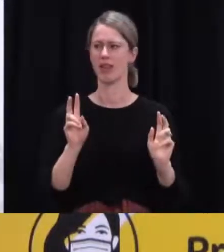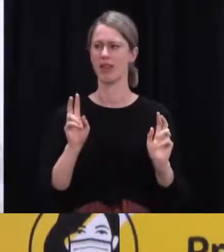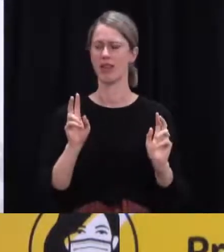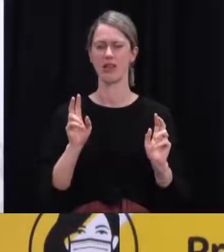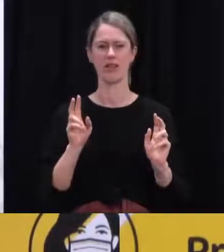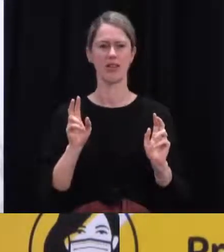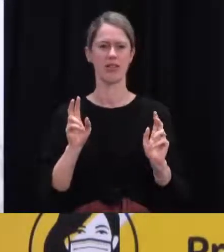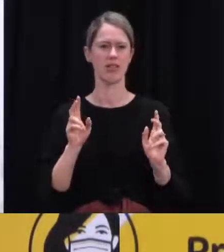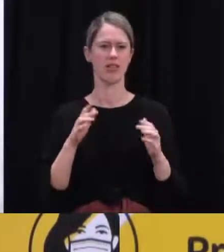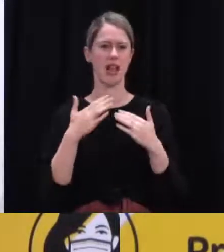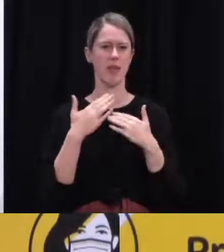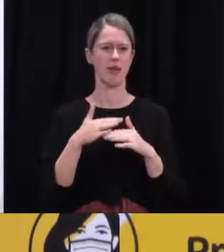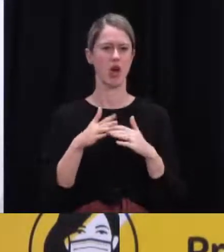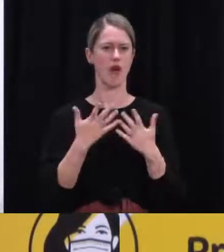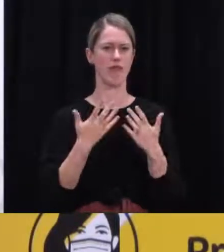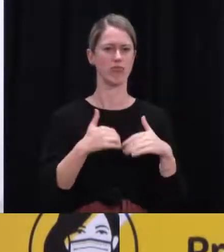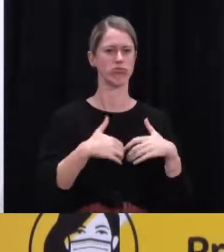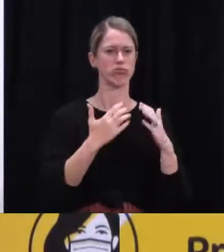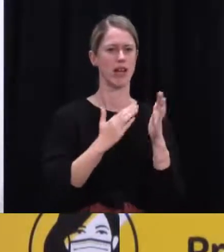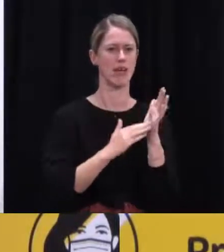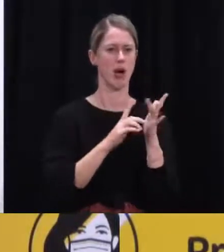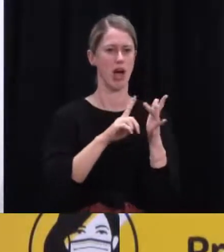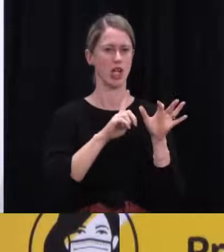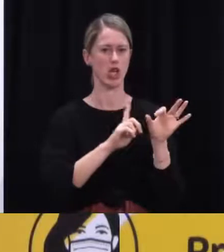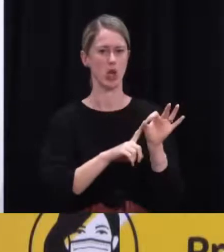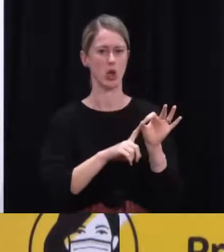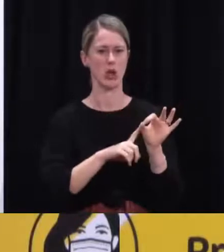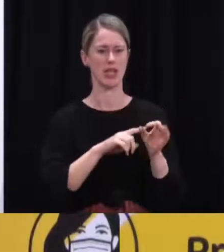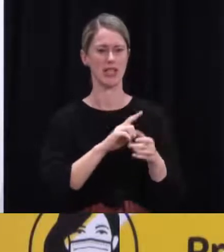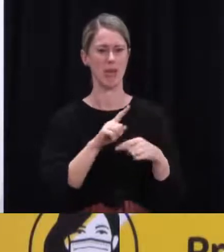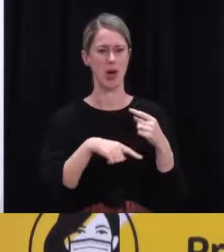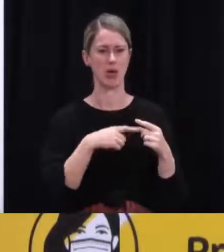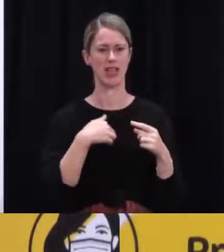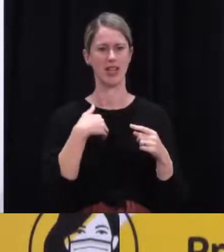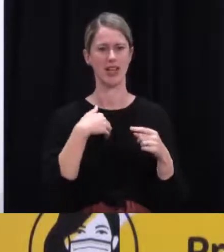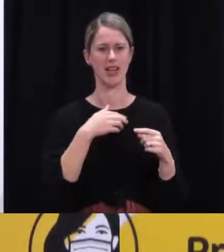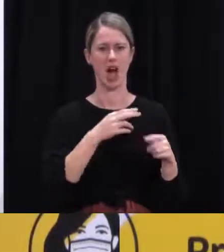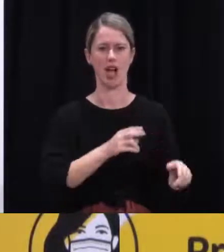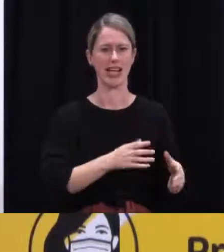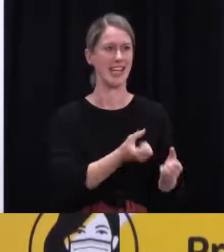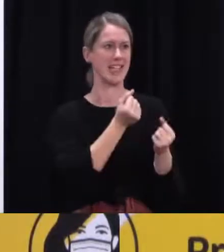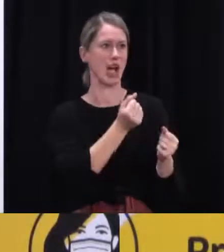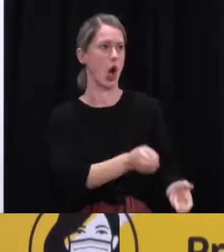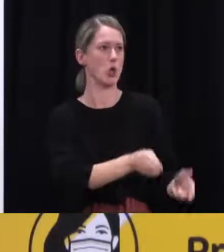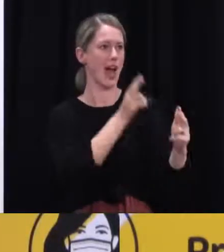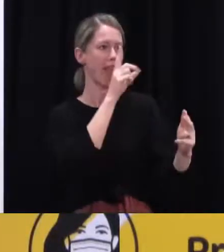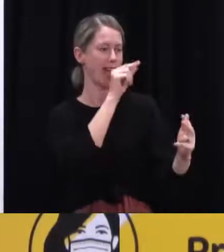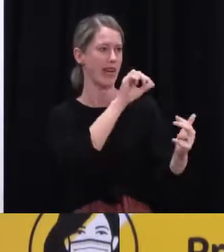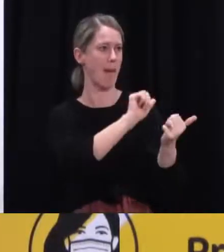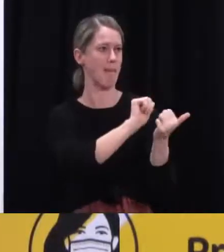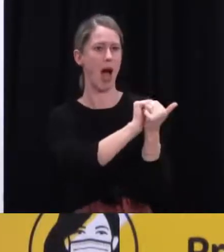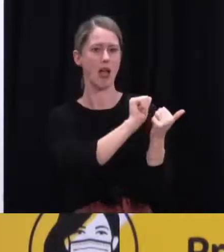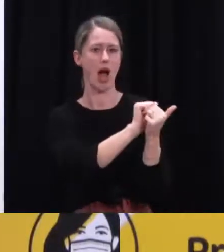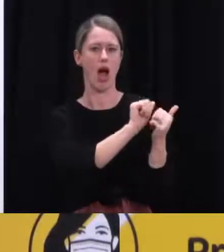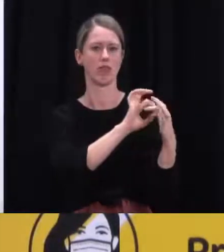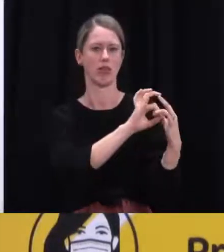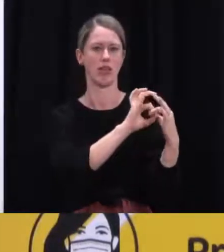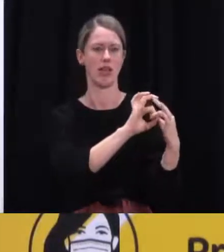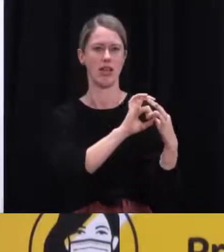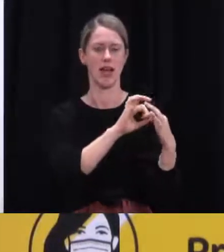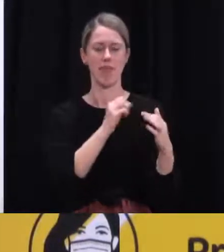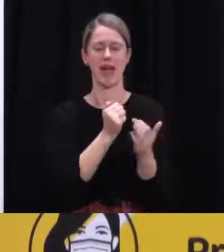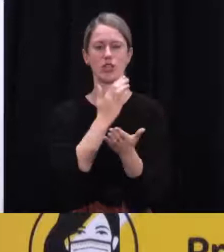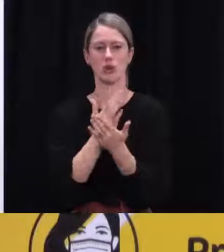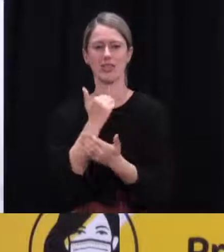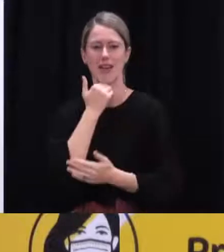key constraint around standing up an MIQ really is around getting a willing partner, so a facility that's willing to partner with us, and a workforce, making